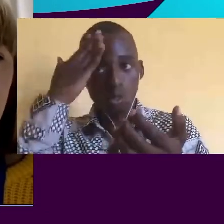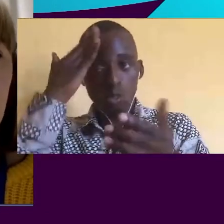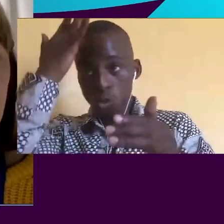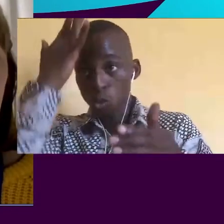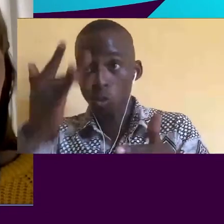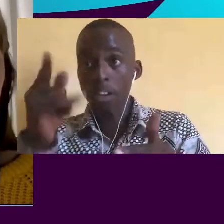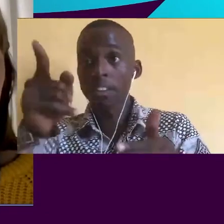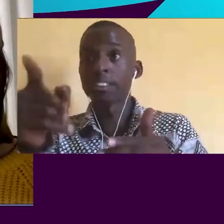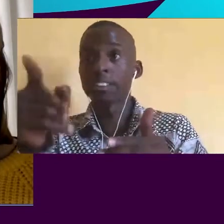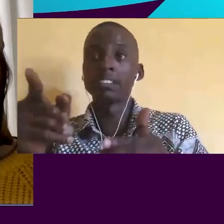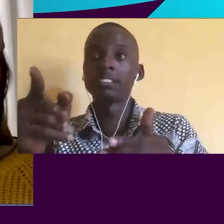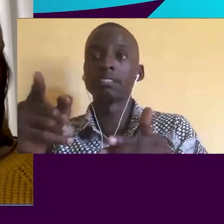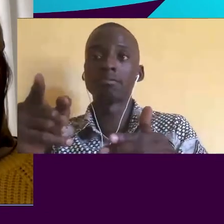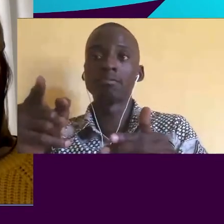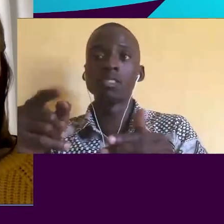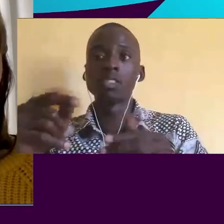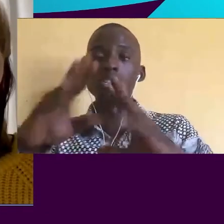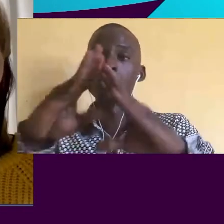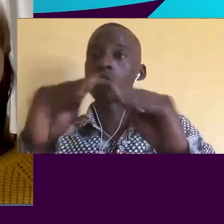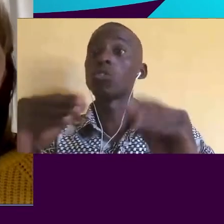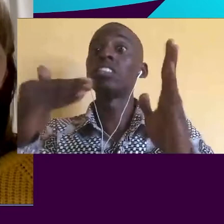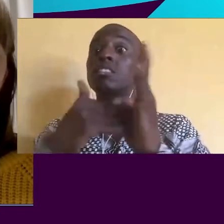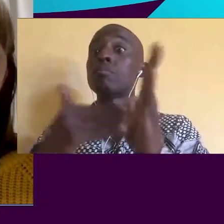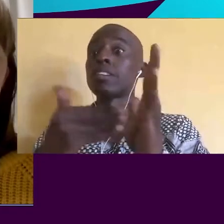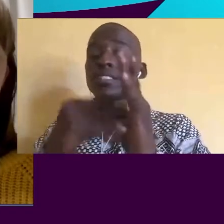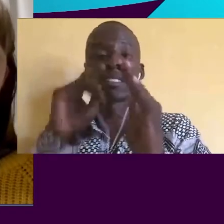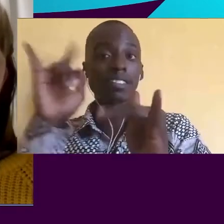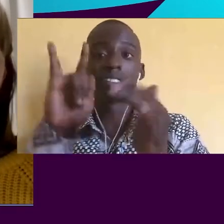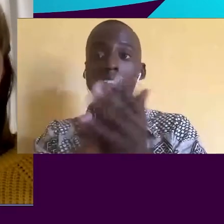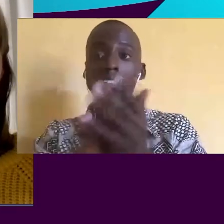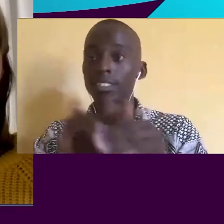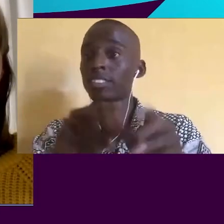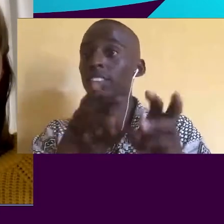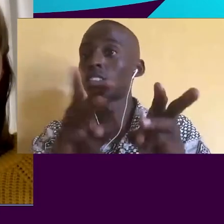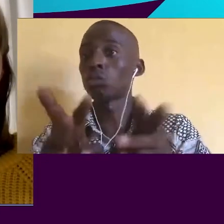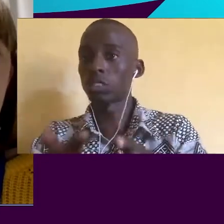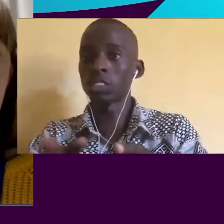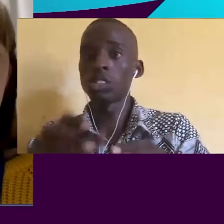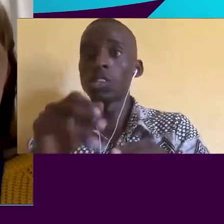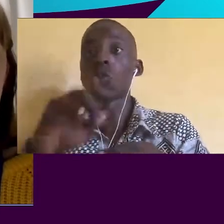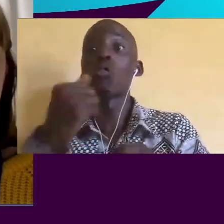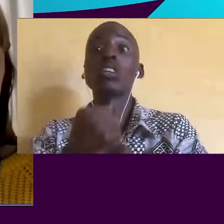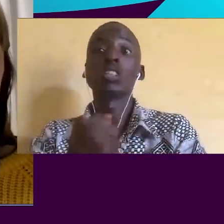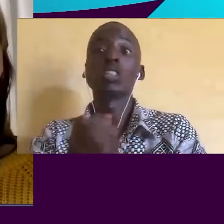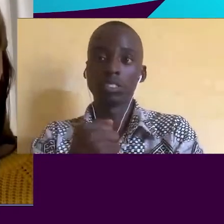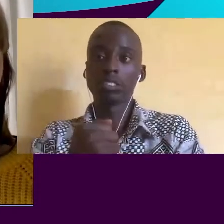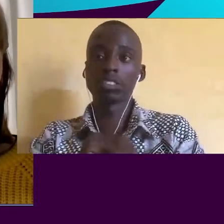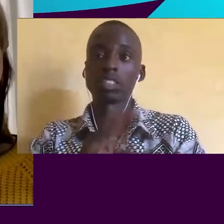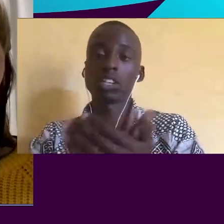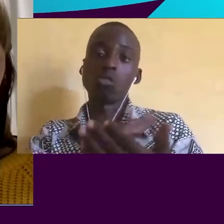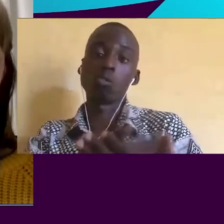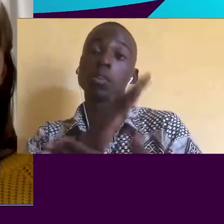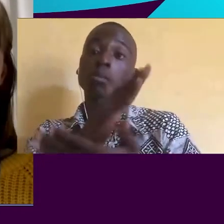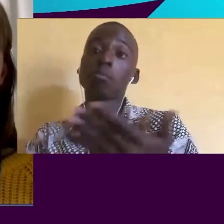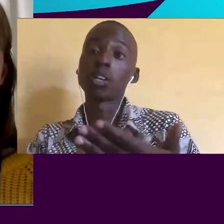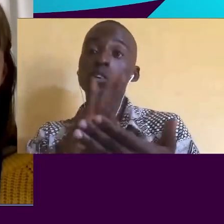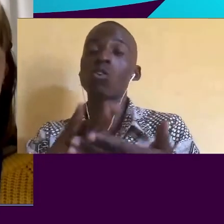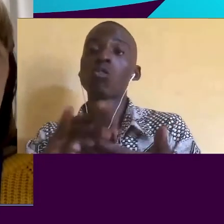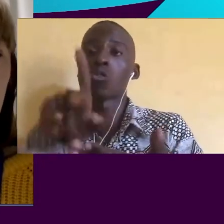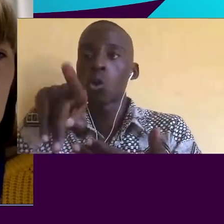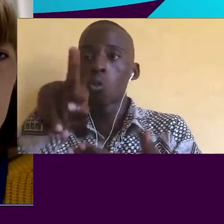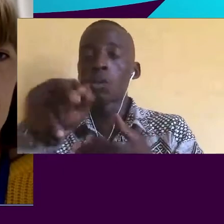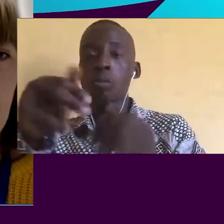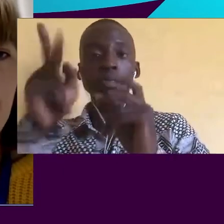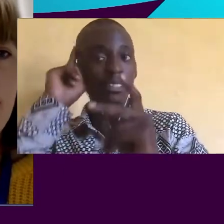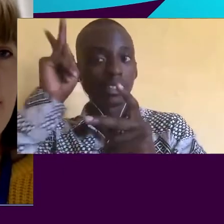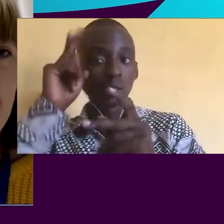address those barriers and things that have got in the way of girls and women being part of Premier Skills specifically.